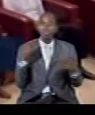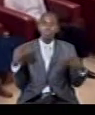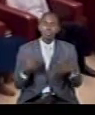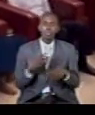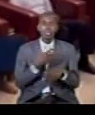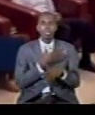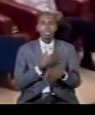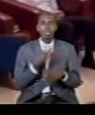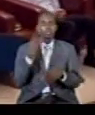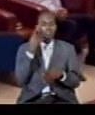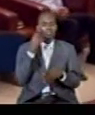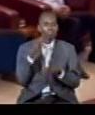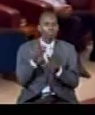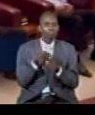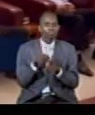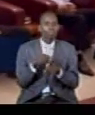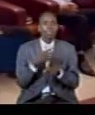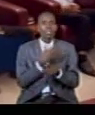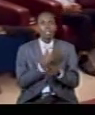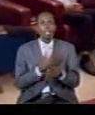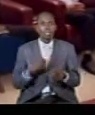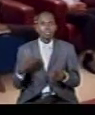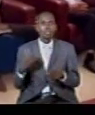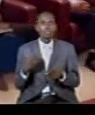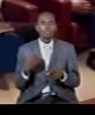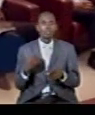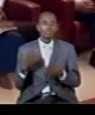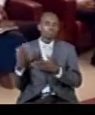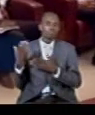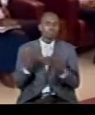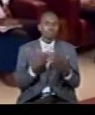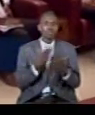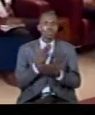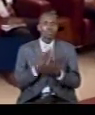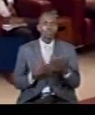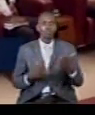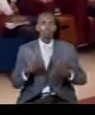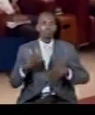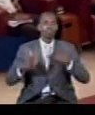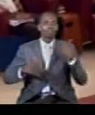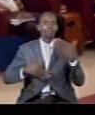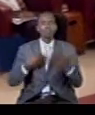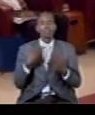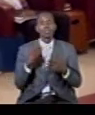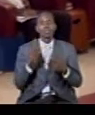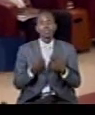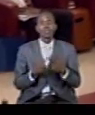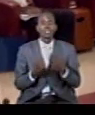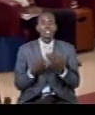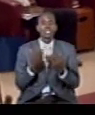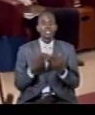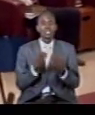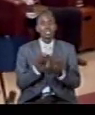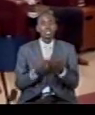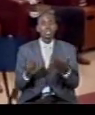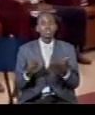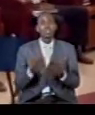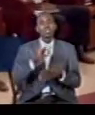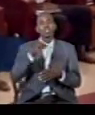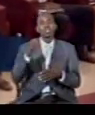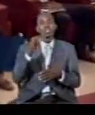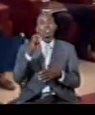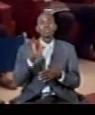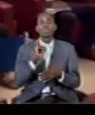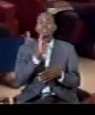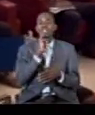caused me pains, unhappiness, and emotional instability. To simply put, James is saying that